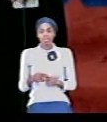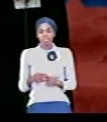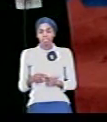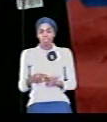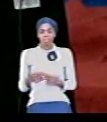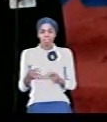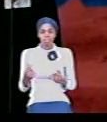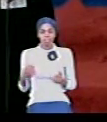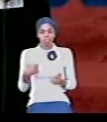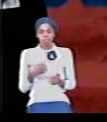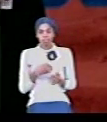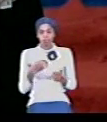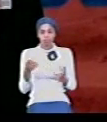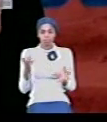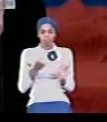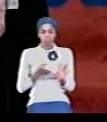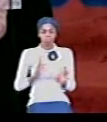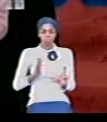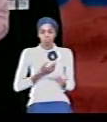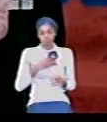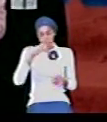over to our brethren in France.